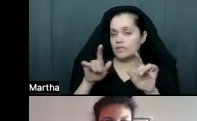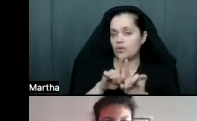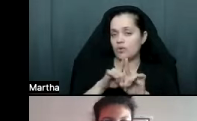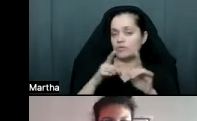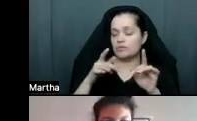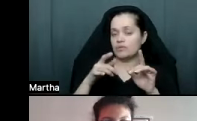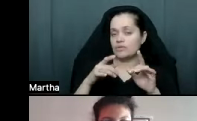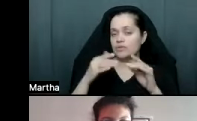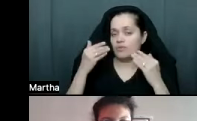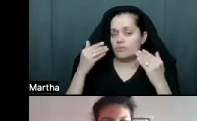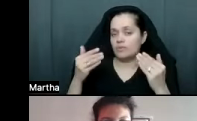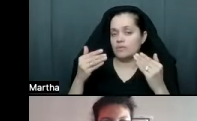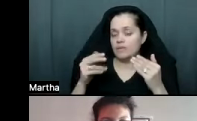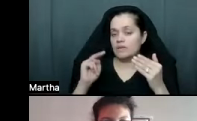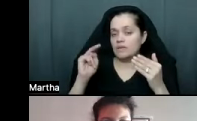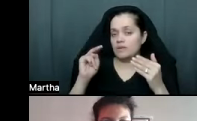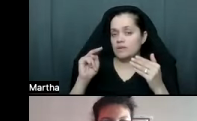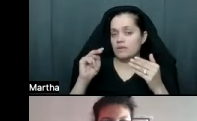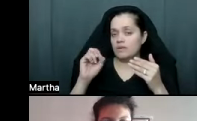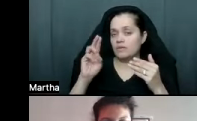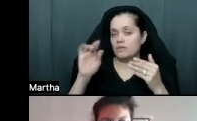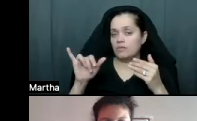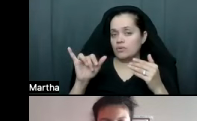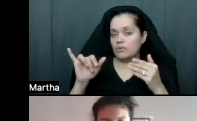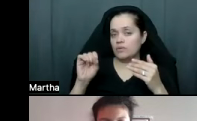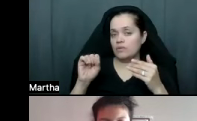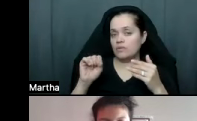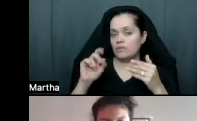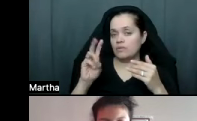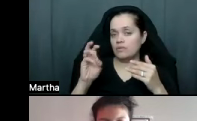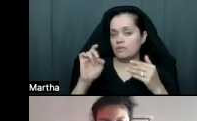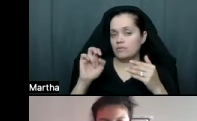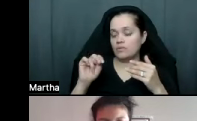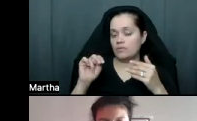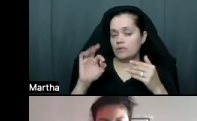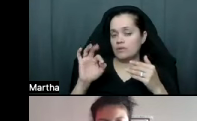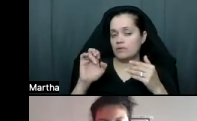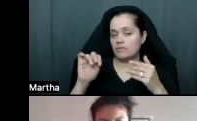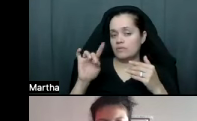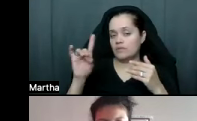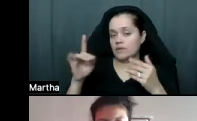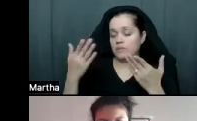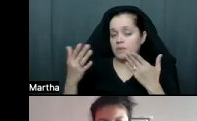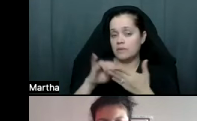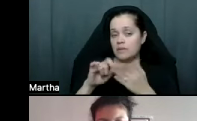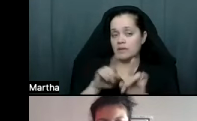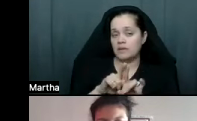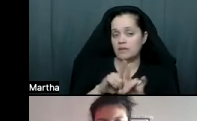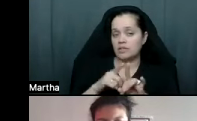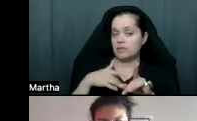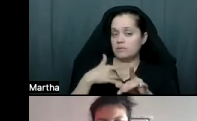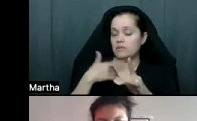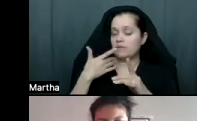prominent thing in Norway, Sweden, Finland, matching up in Minnesota. Maybe that too made people feel at